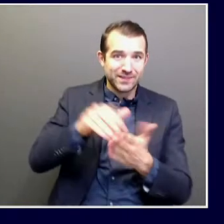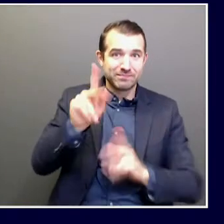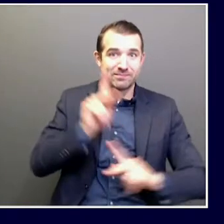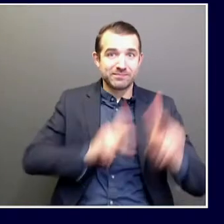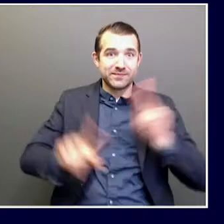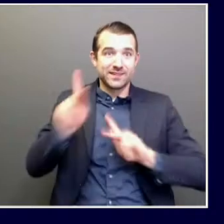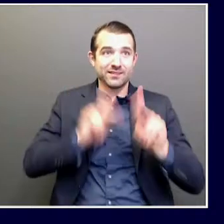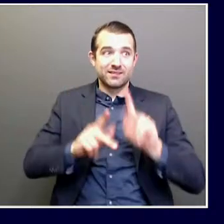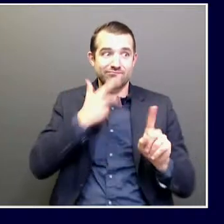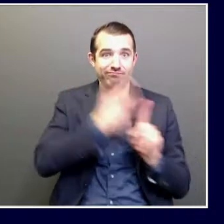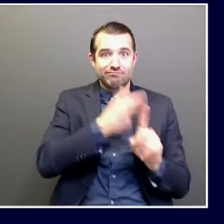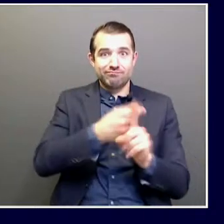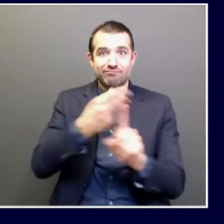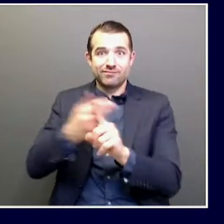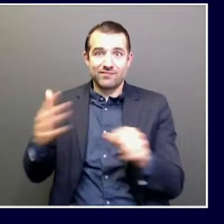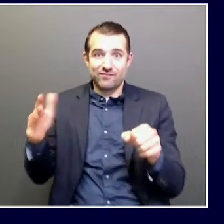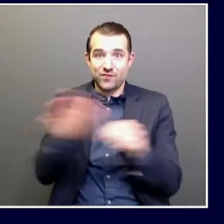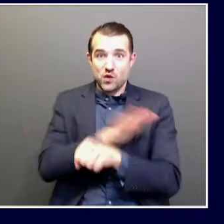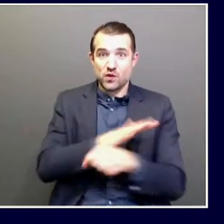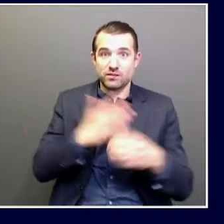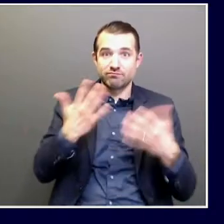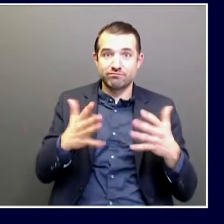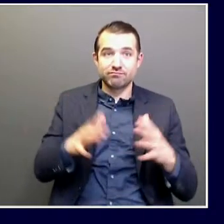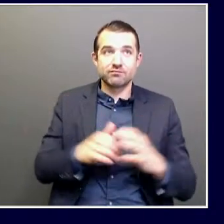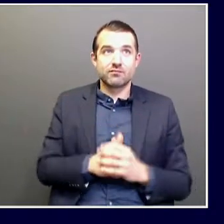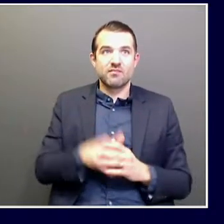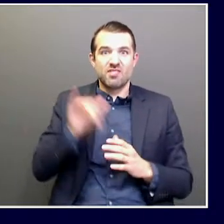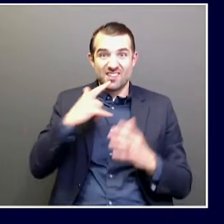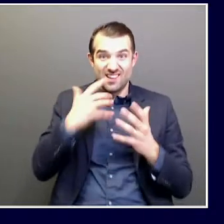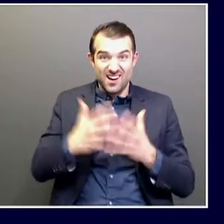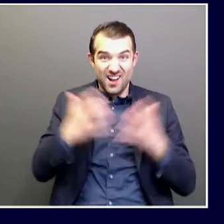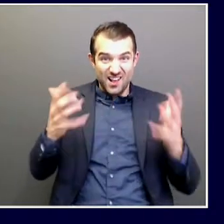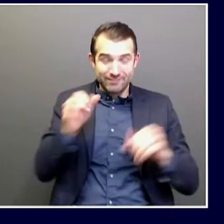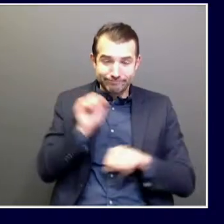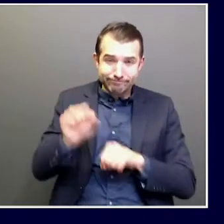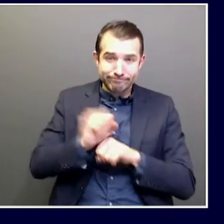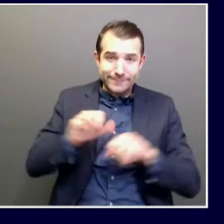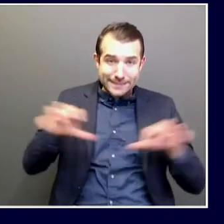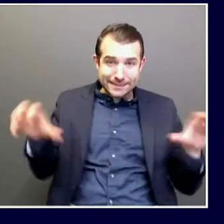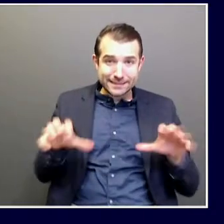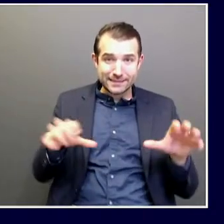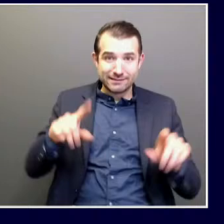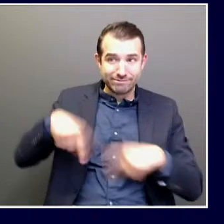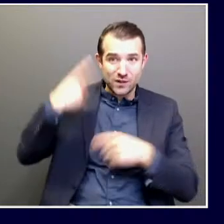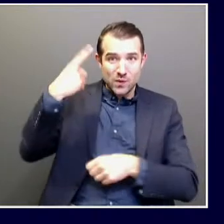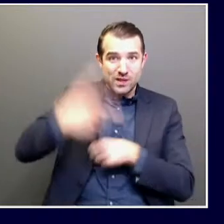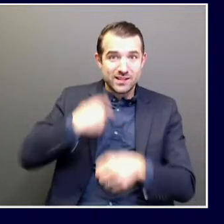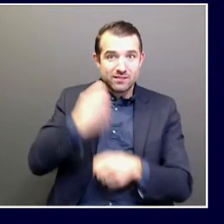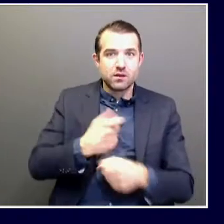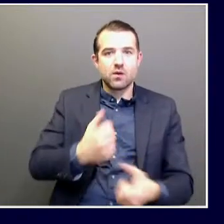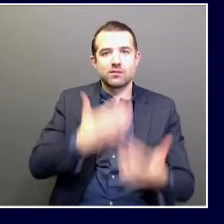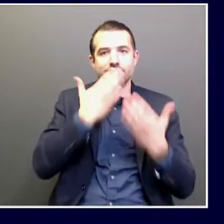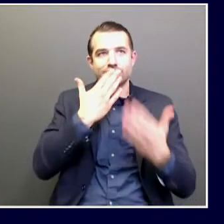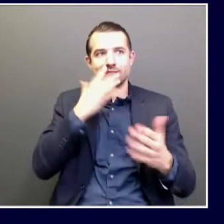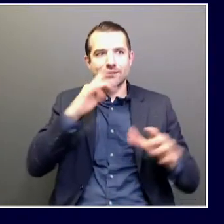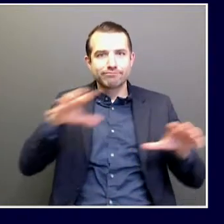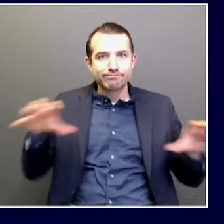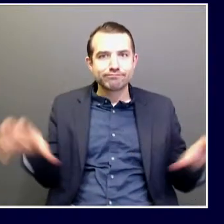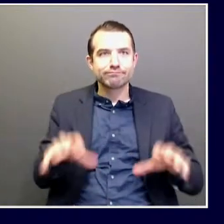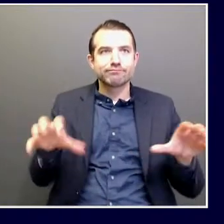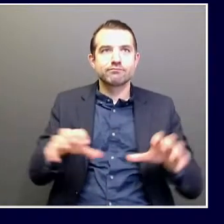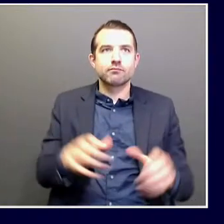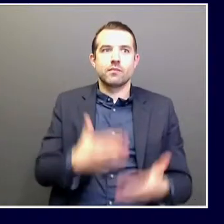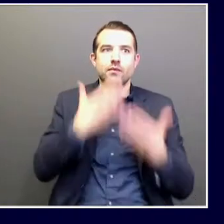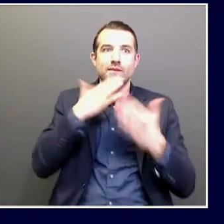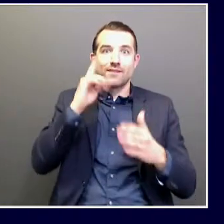took to get to those marks, as well as those people who got their shots. But I also think it's notable, just taking one example,